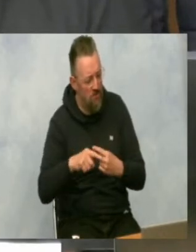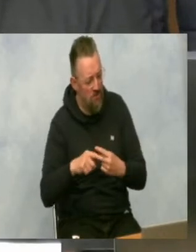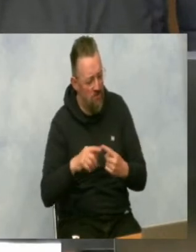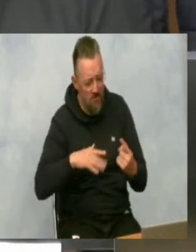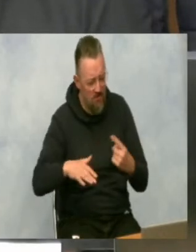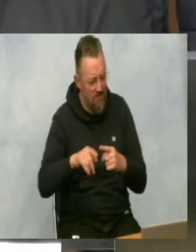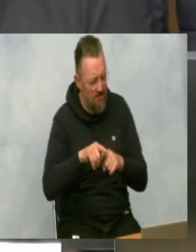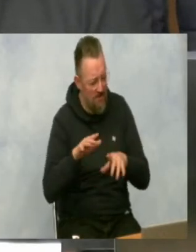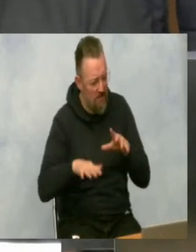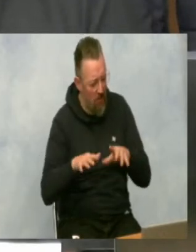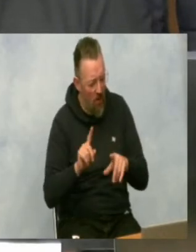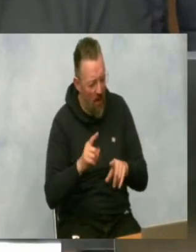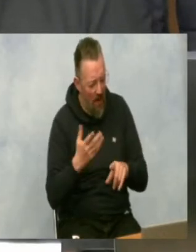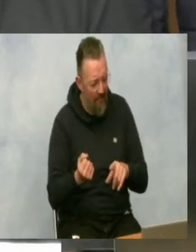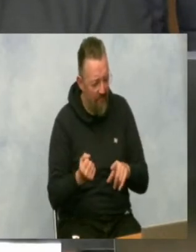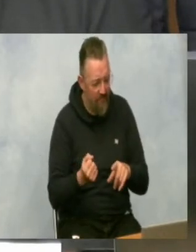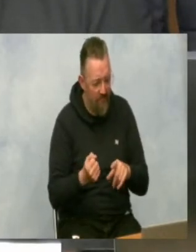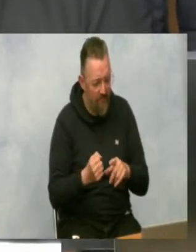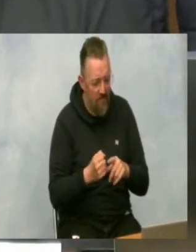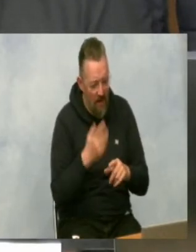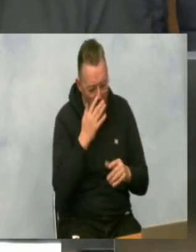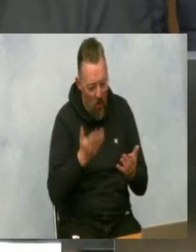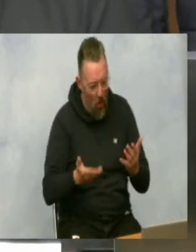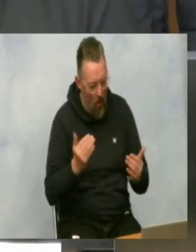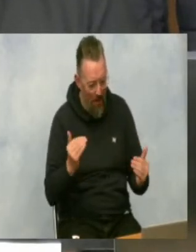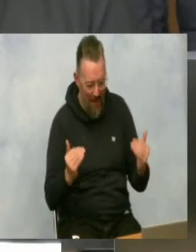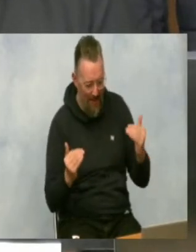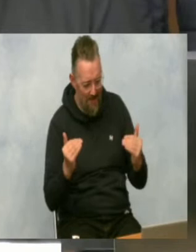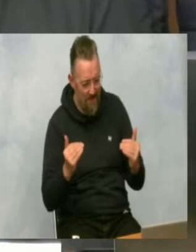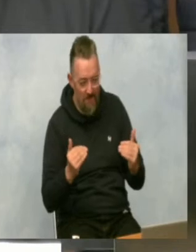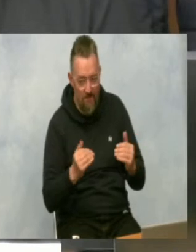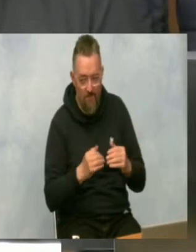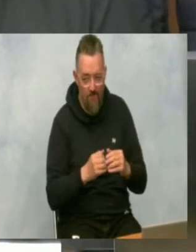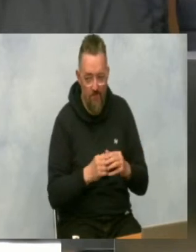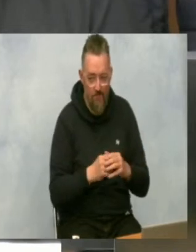ever gone in sale that you could compare it against? And I don't think we do have that.